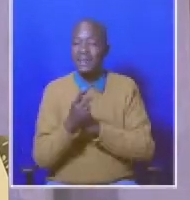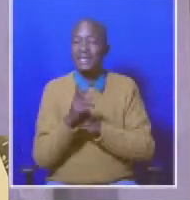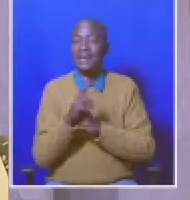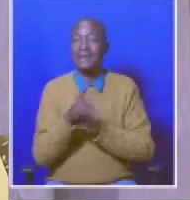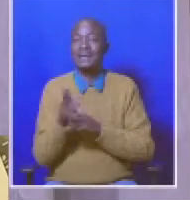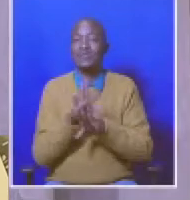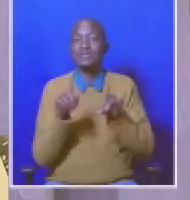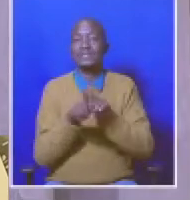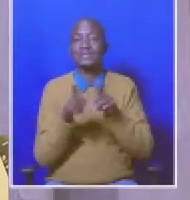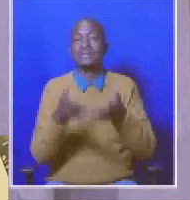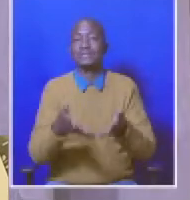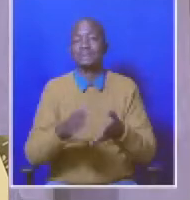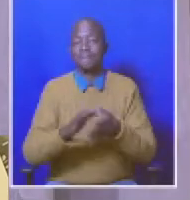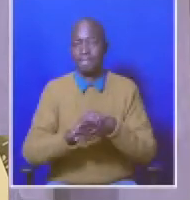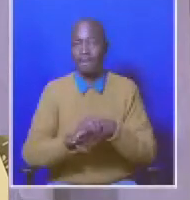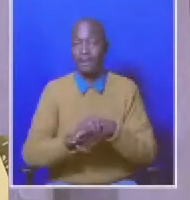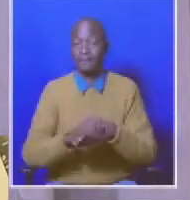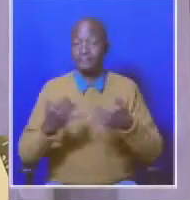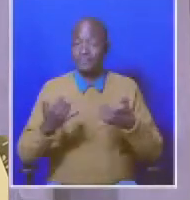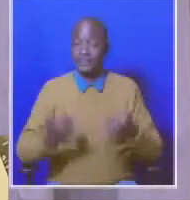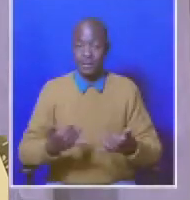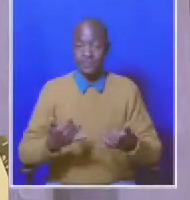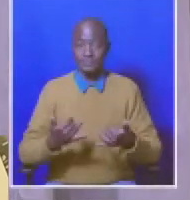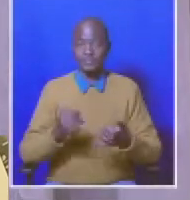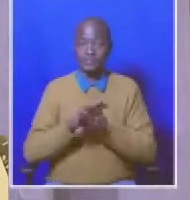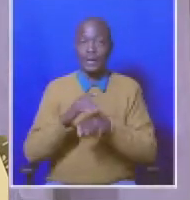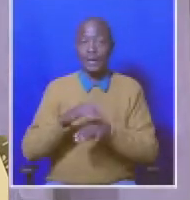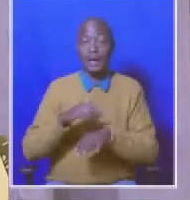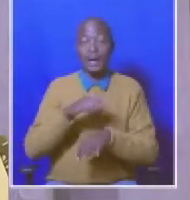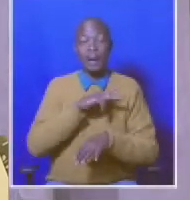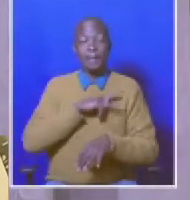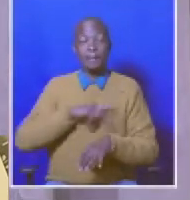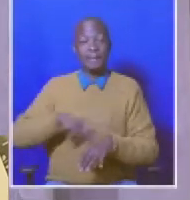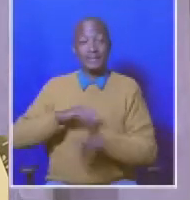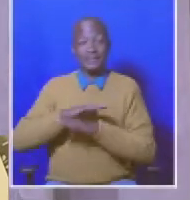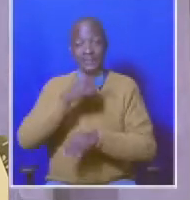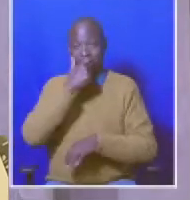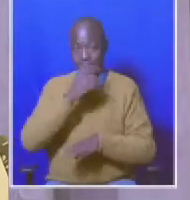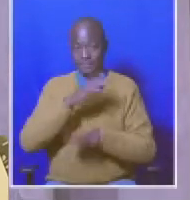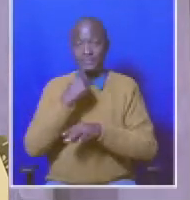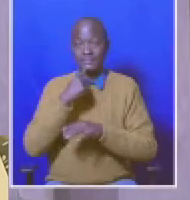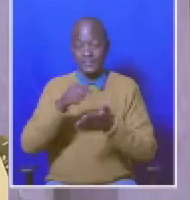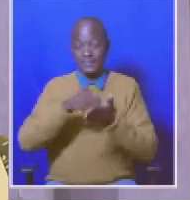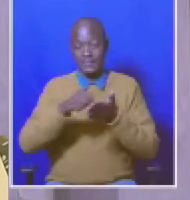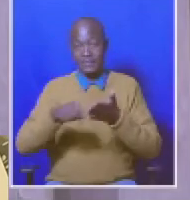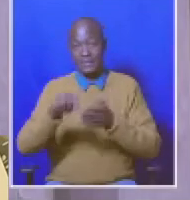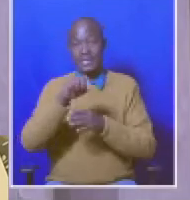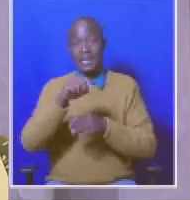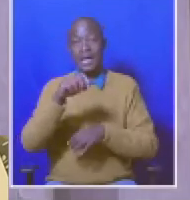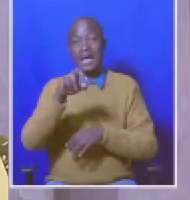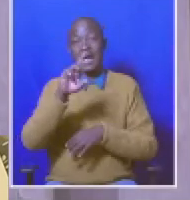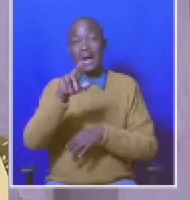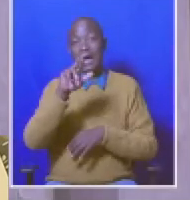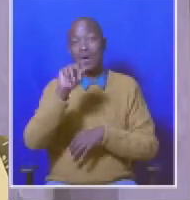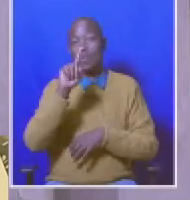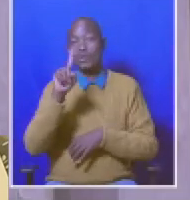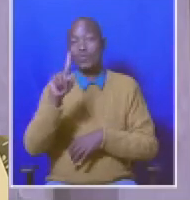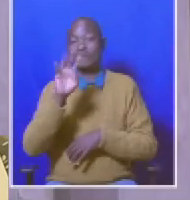acts. In this regard, President Cyril Ramaphosa signed Proclamation R114